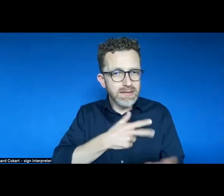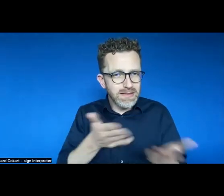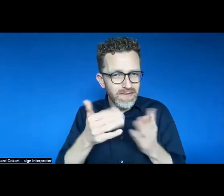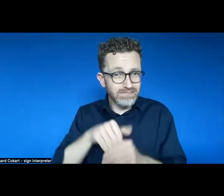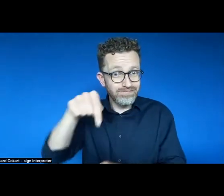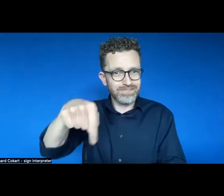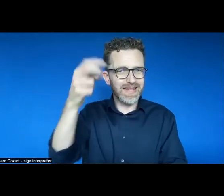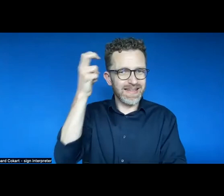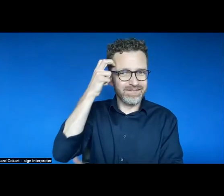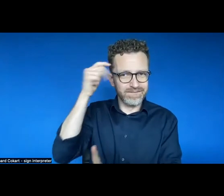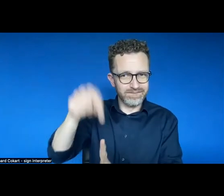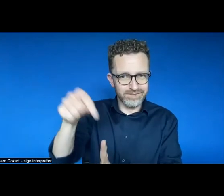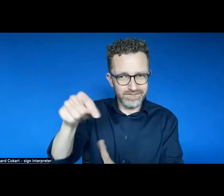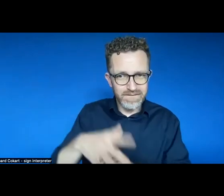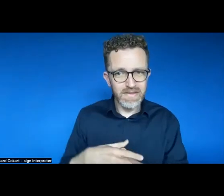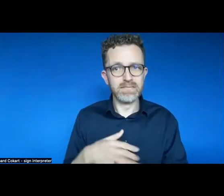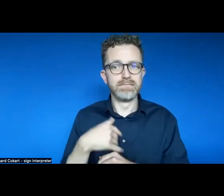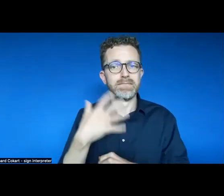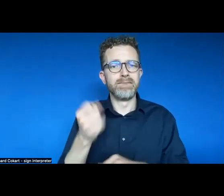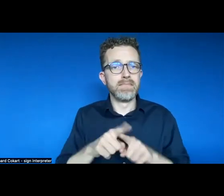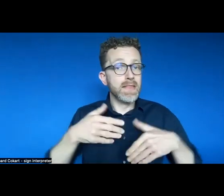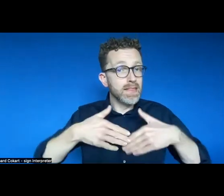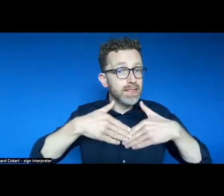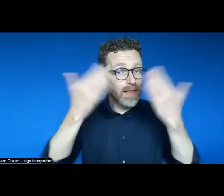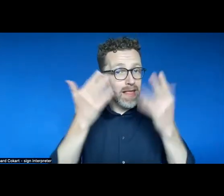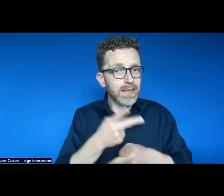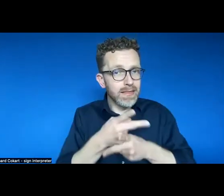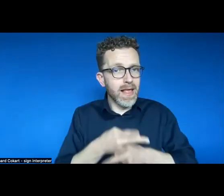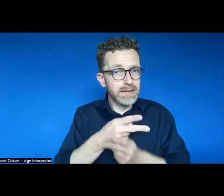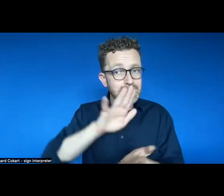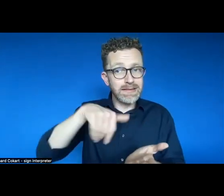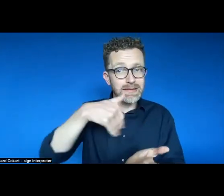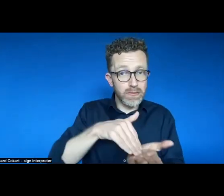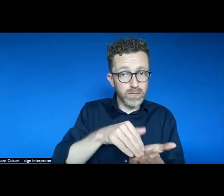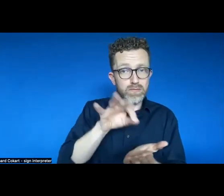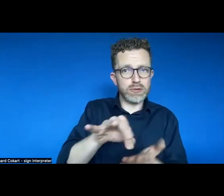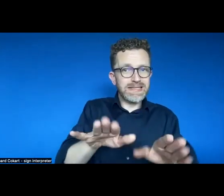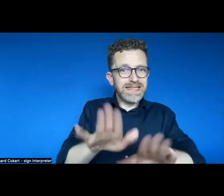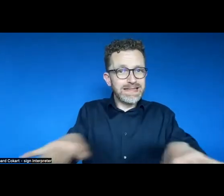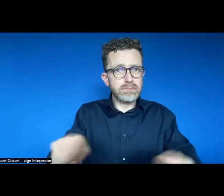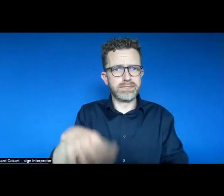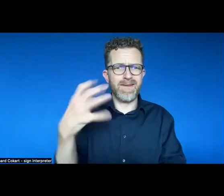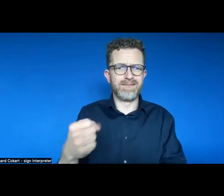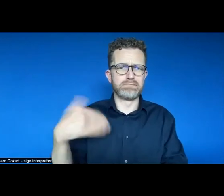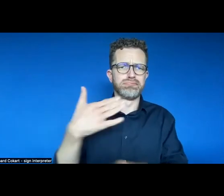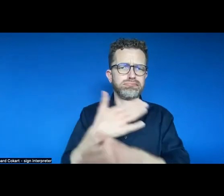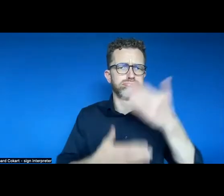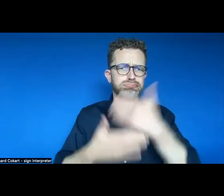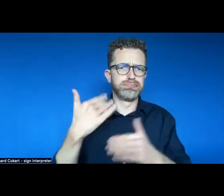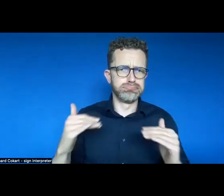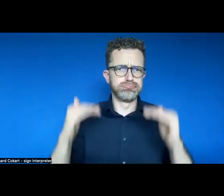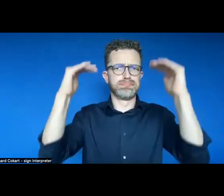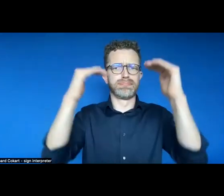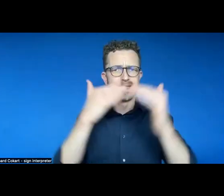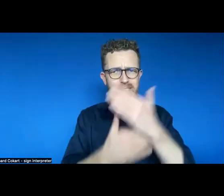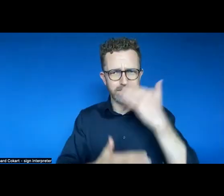also we provide social adaptation services for youth. We had,